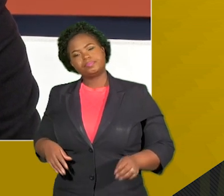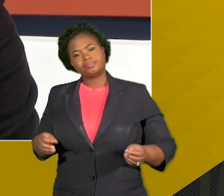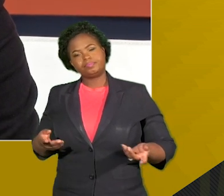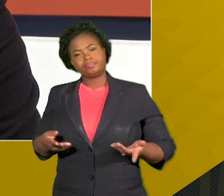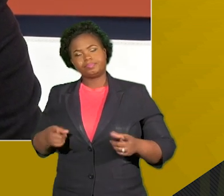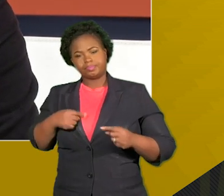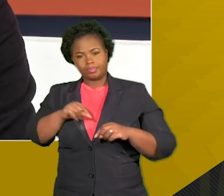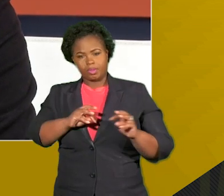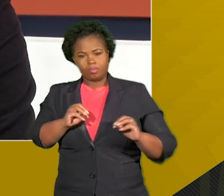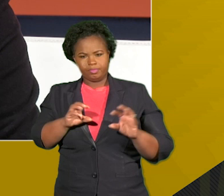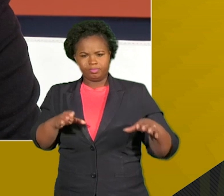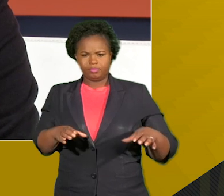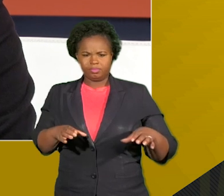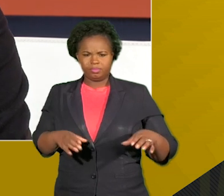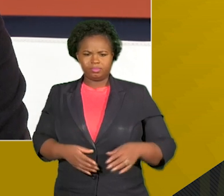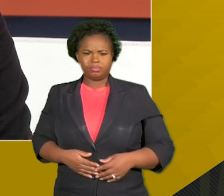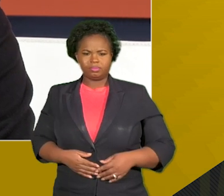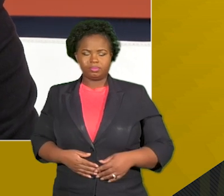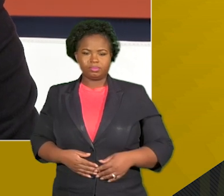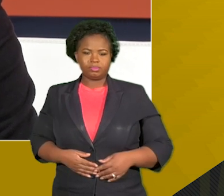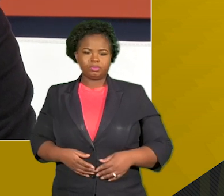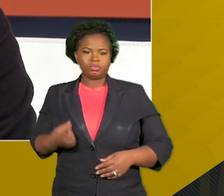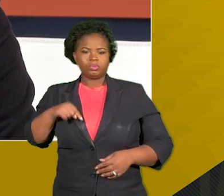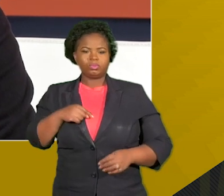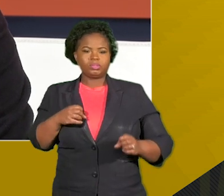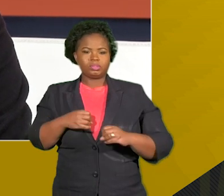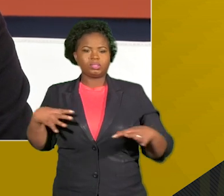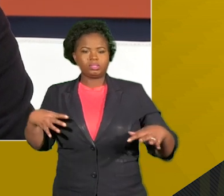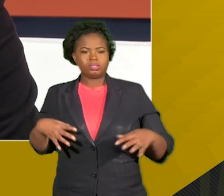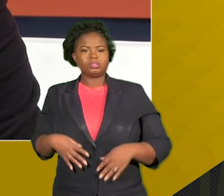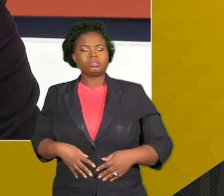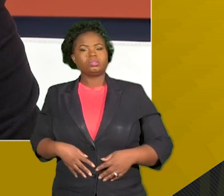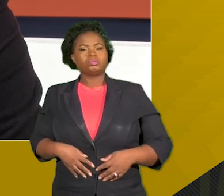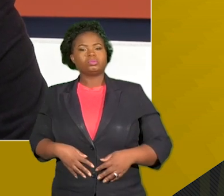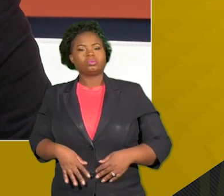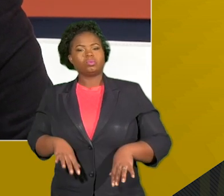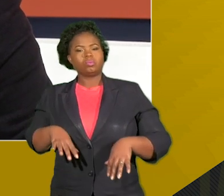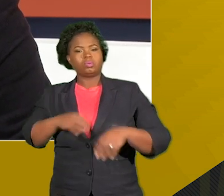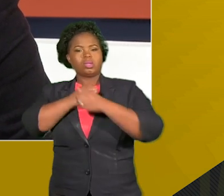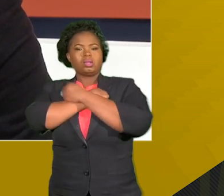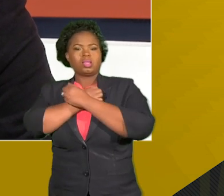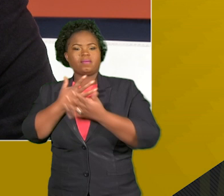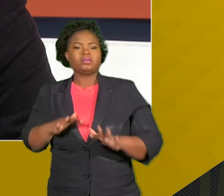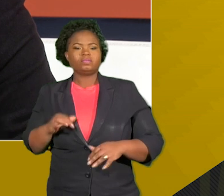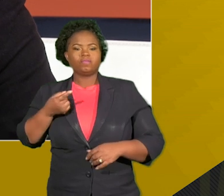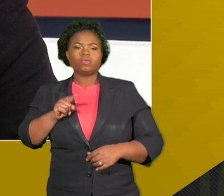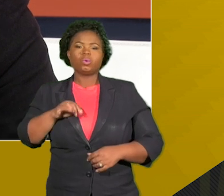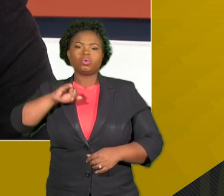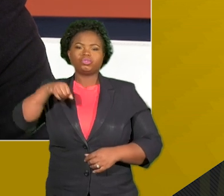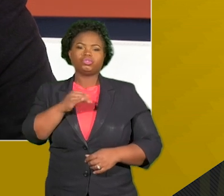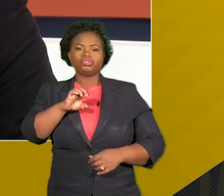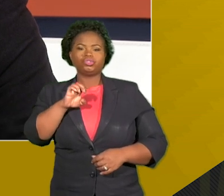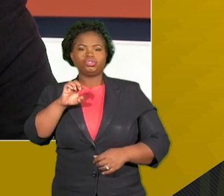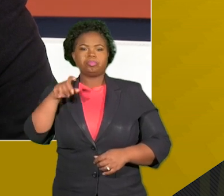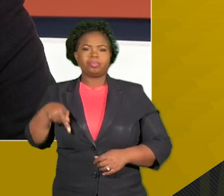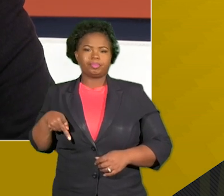with our movement. What is your movement? I mean, we started off as lovers of Jeep Wranglers. It was a Jeep club. But I